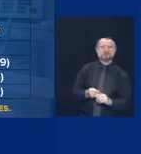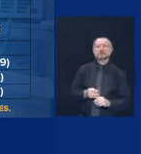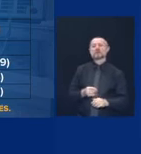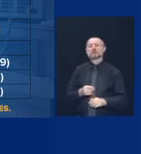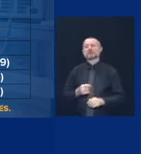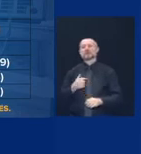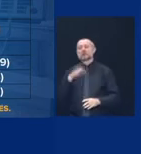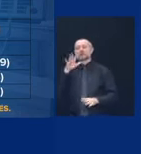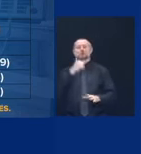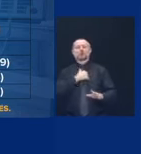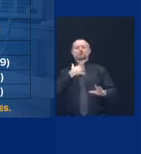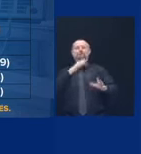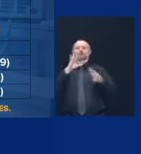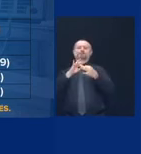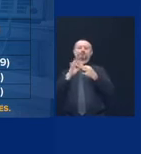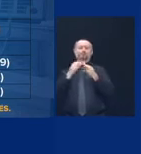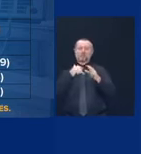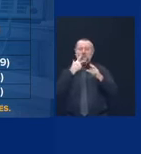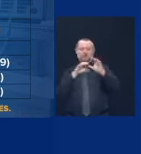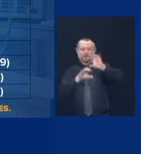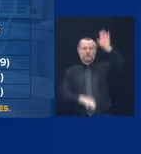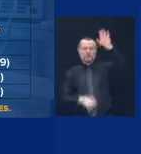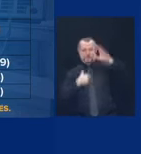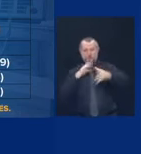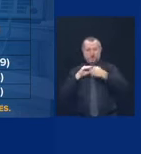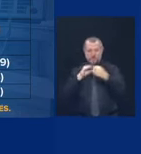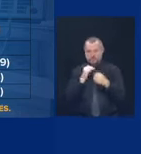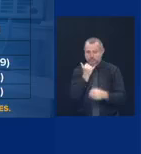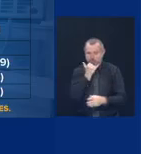statewide without the microclusters 2.2.